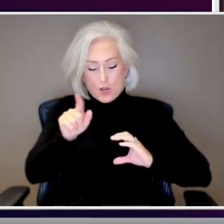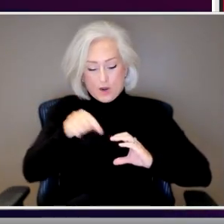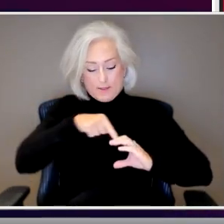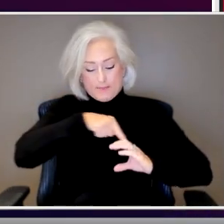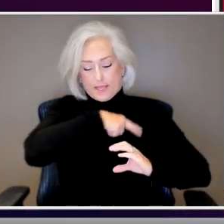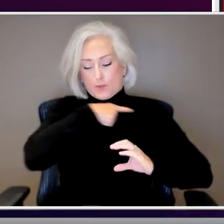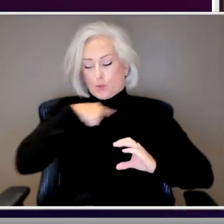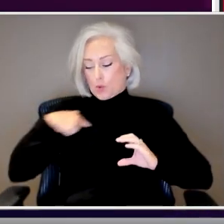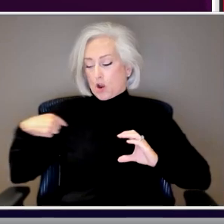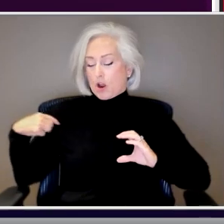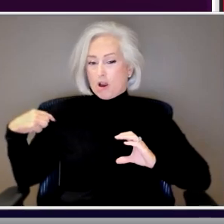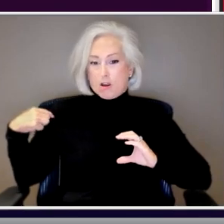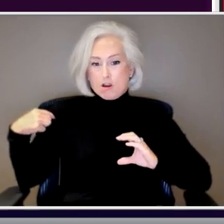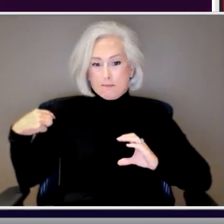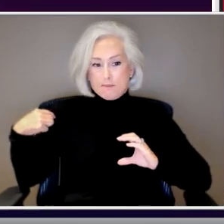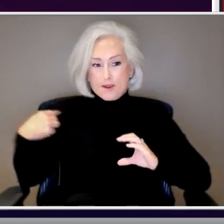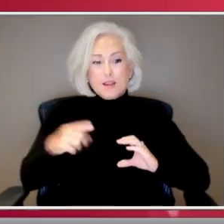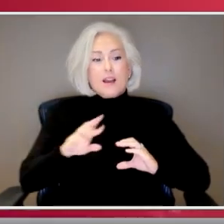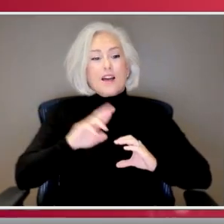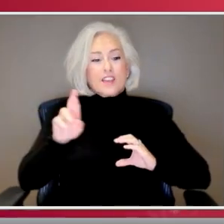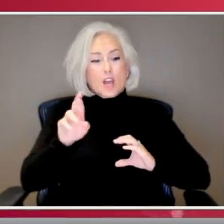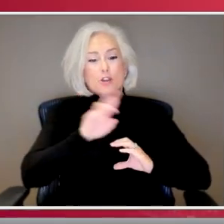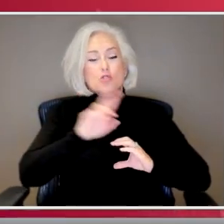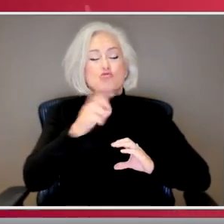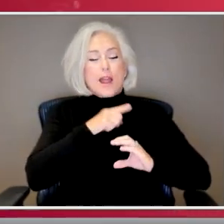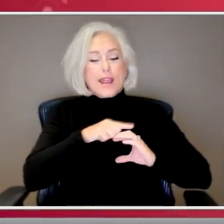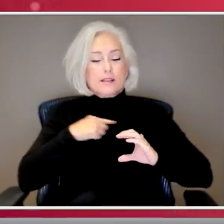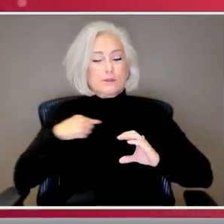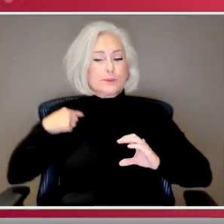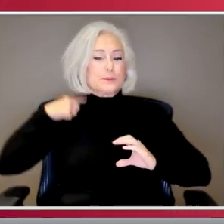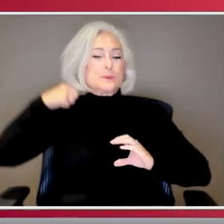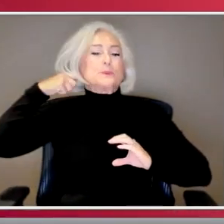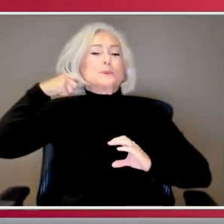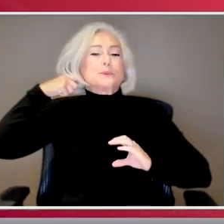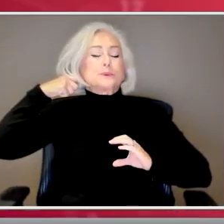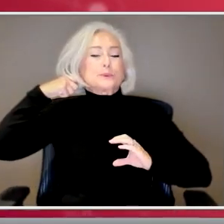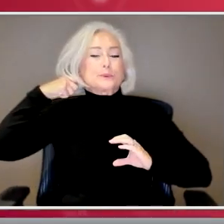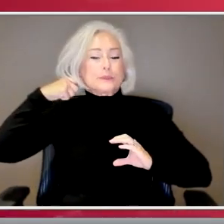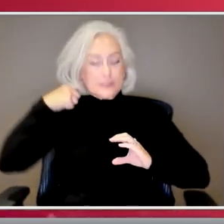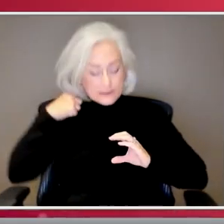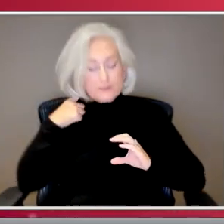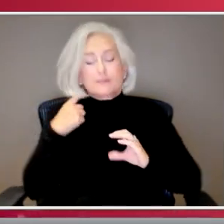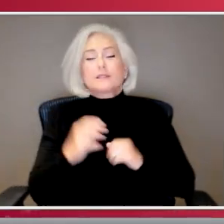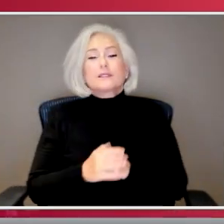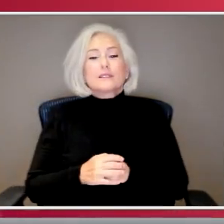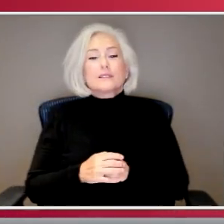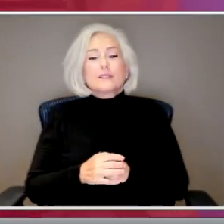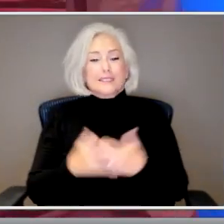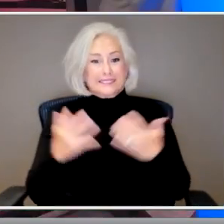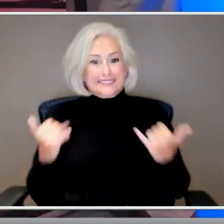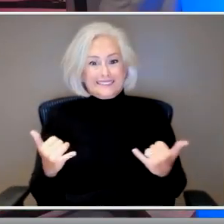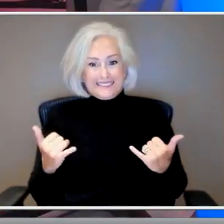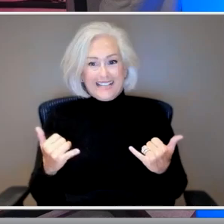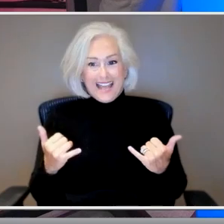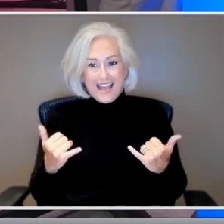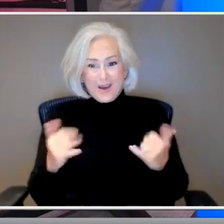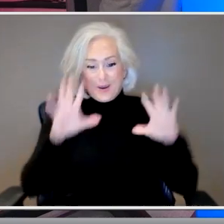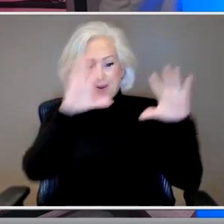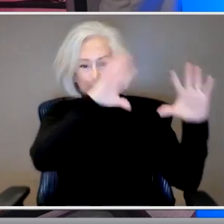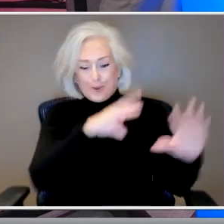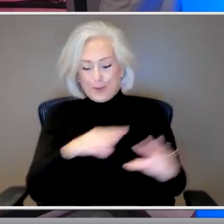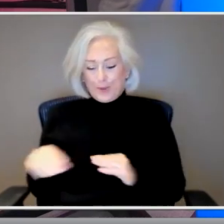the right carotid artery in the neck. You do your thing. Okay, we're going to give our tech team a minute to get that off the screen. Okay,